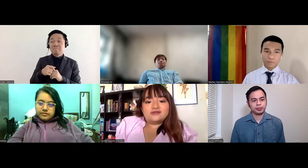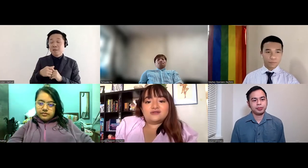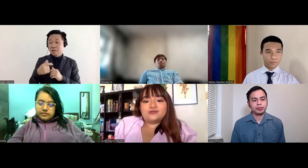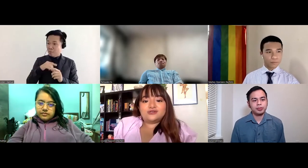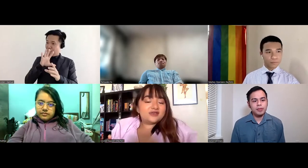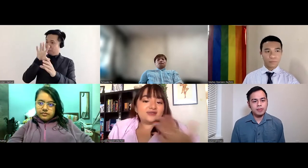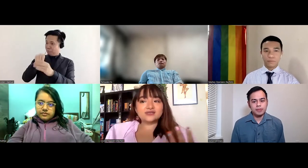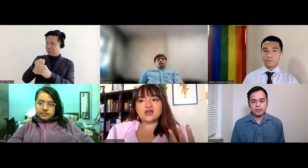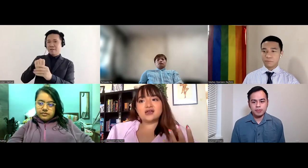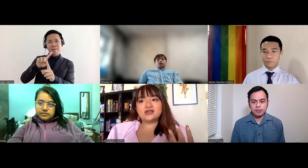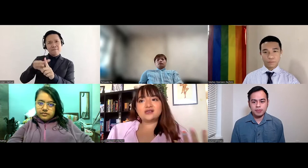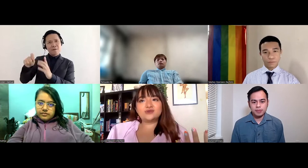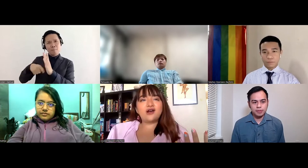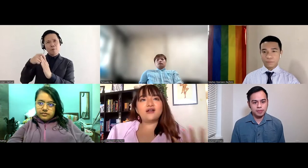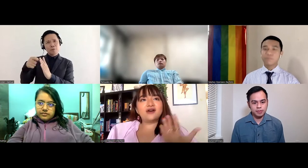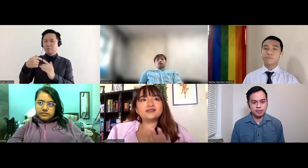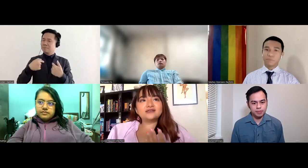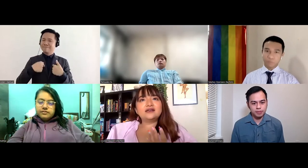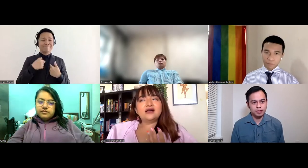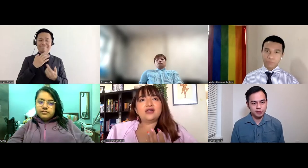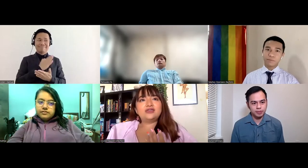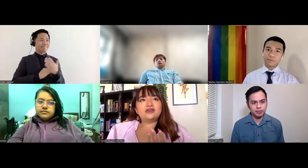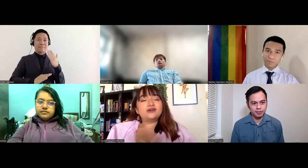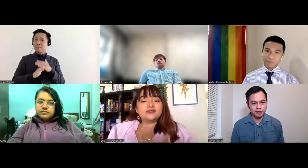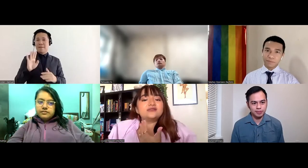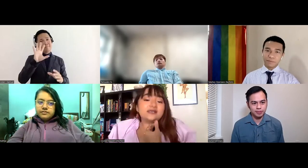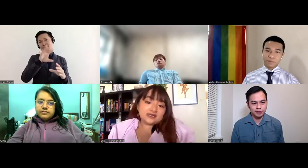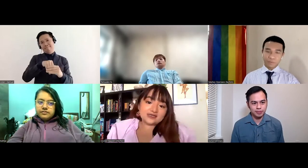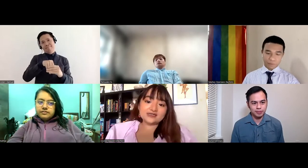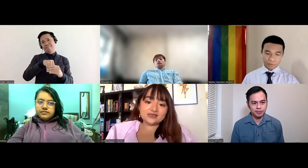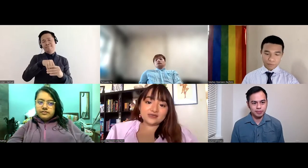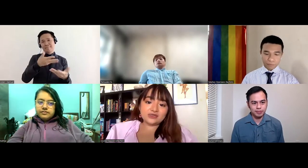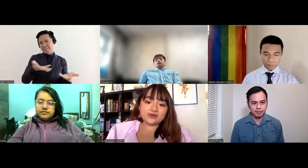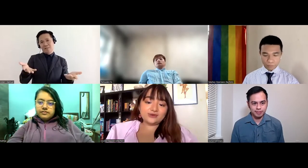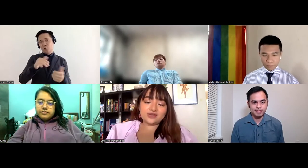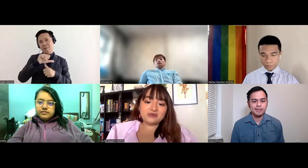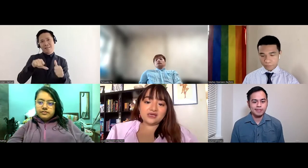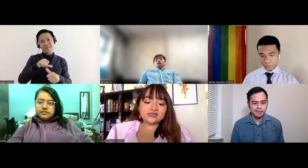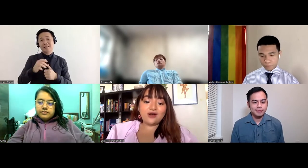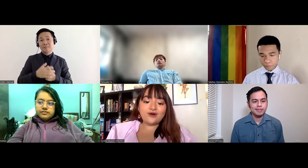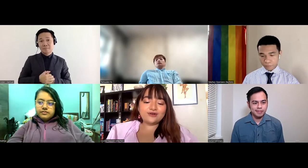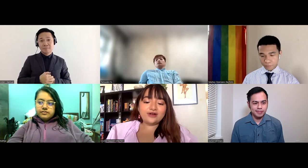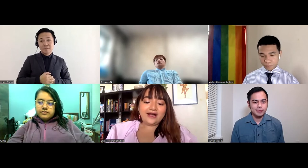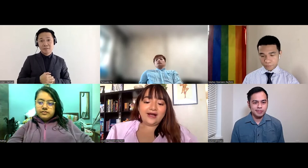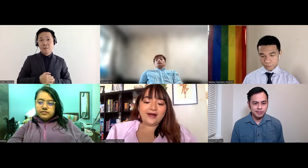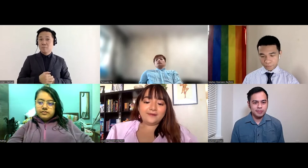are, and we're just in society as we are. And that's, I think, our existence is a political statement